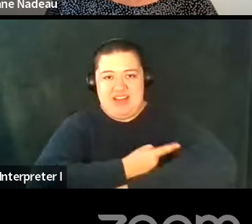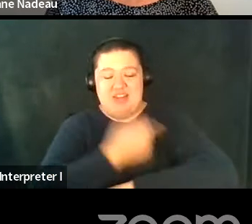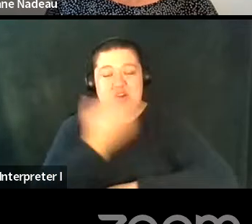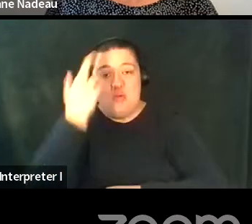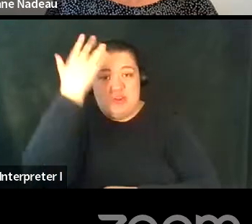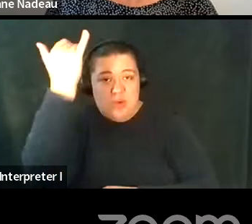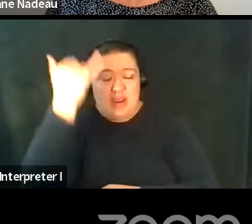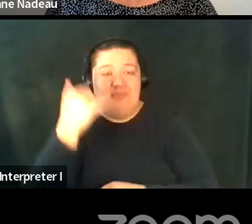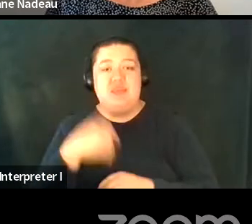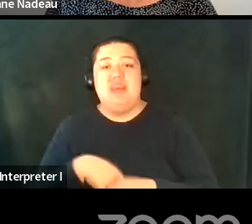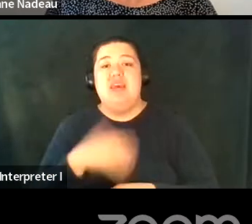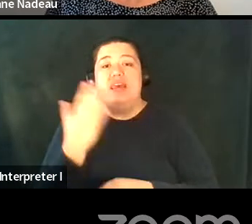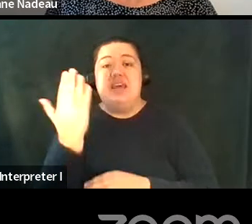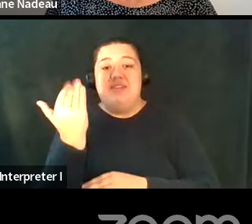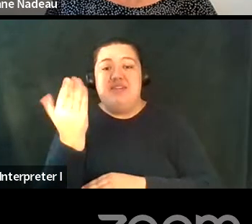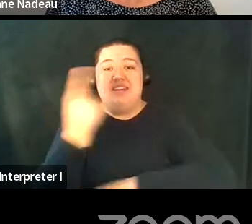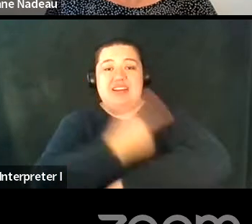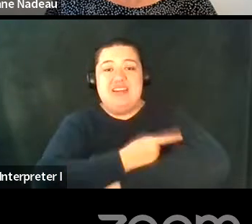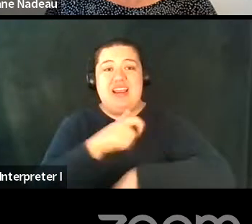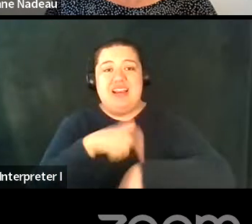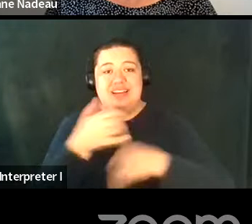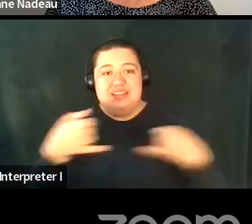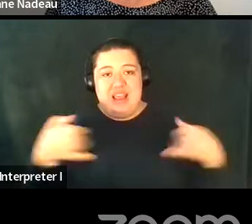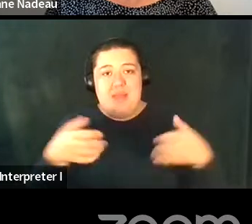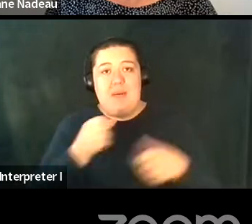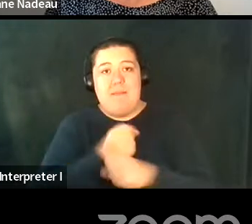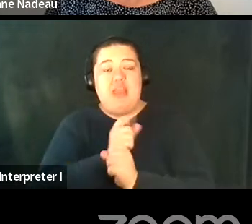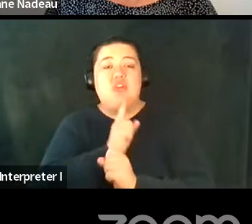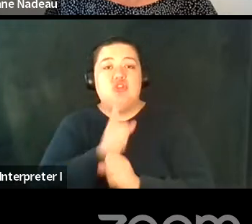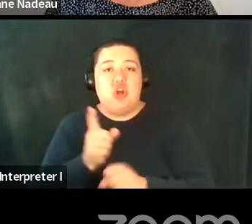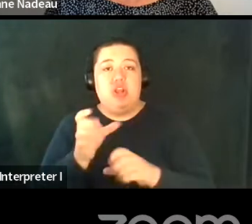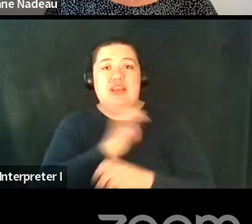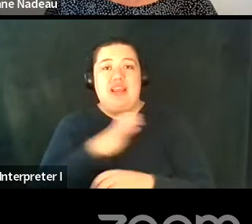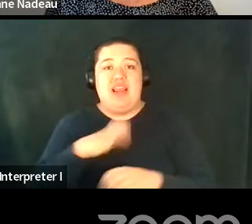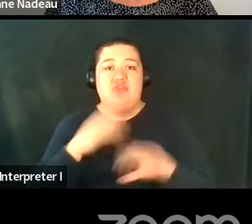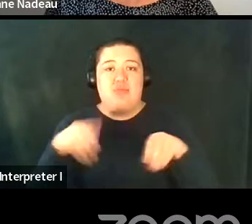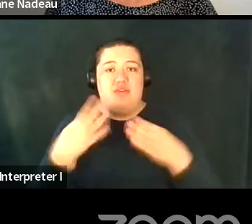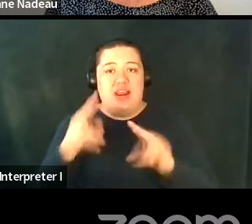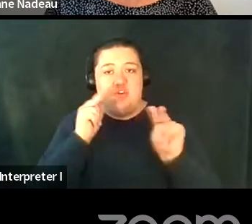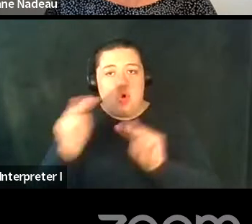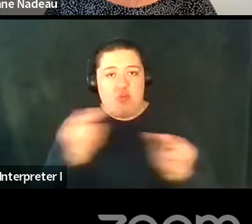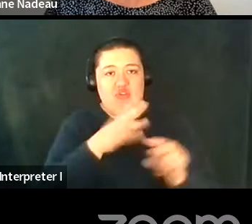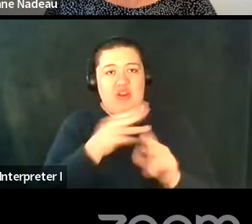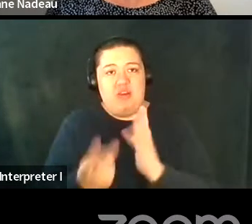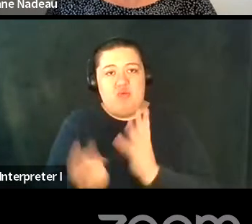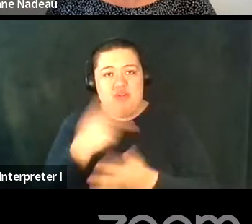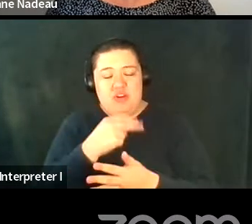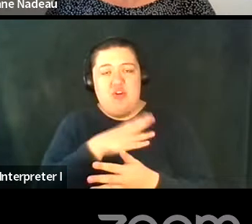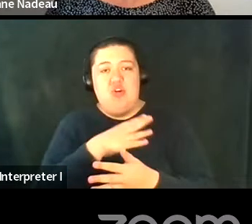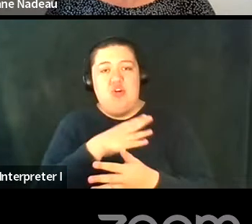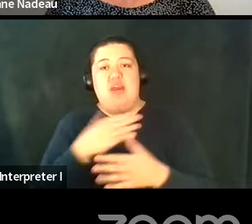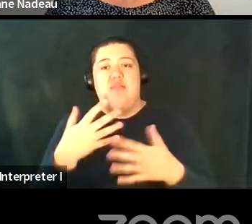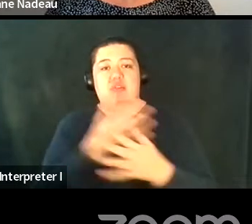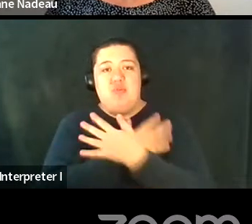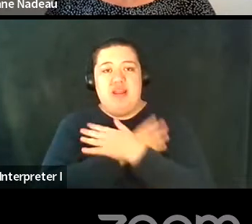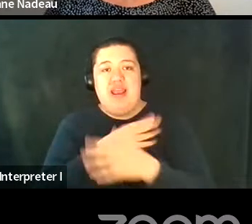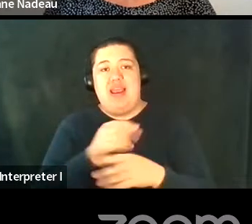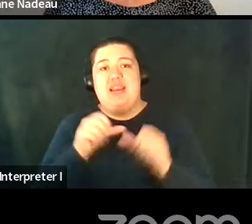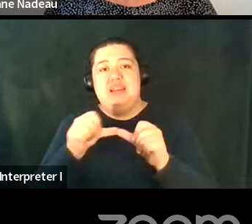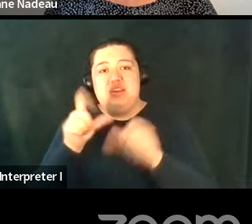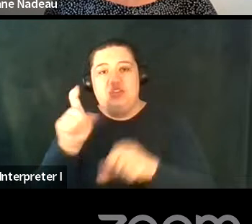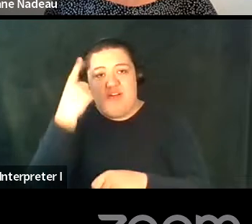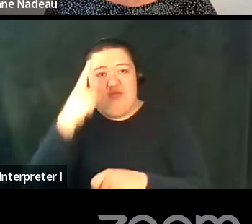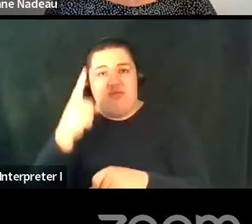15-day timeline ensures that council actively provides oversight and review of the request and continued need for extraordinary